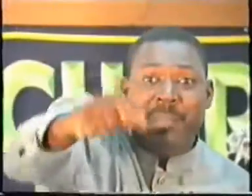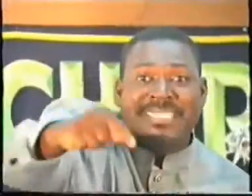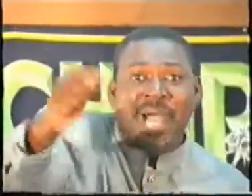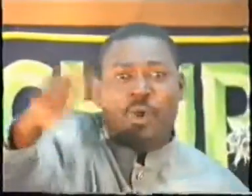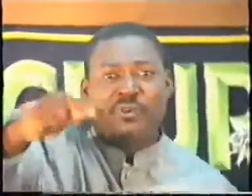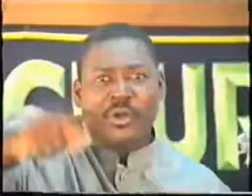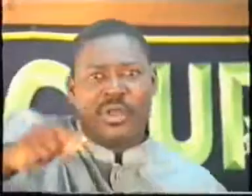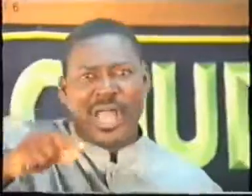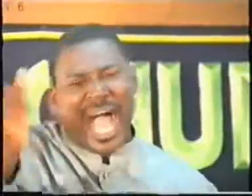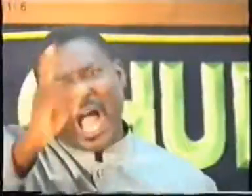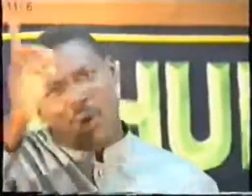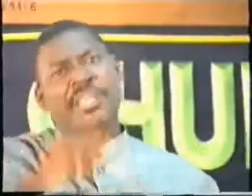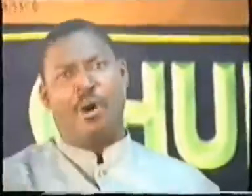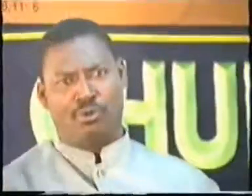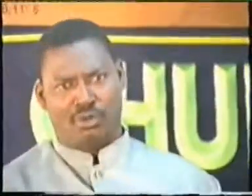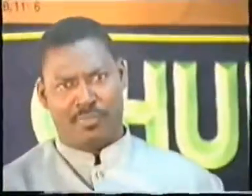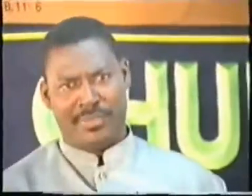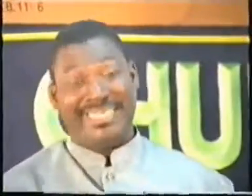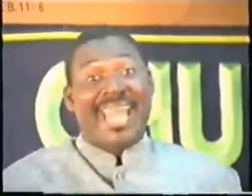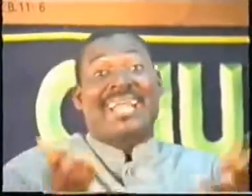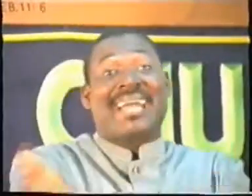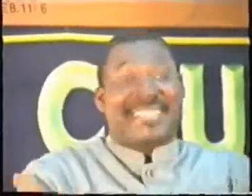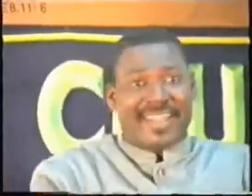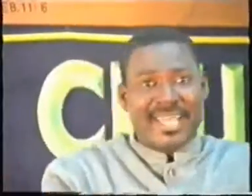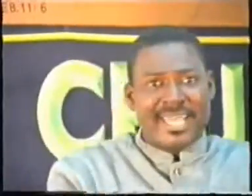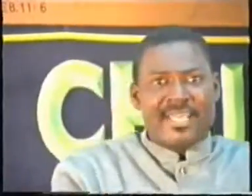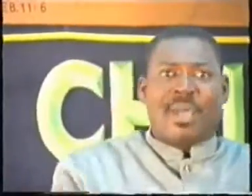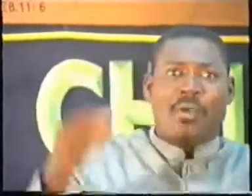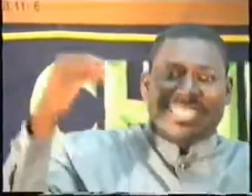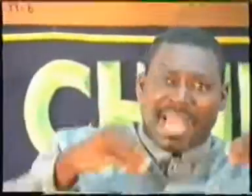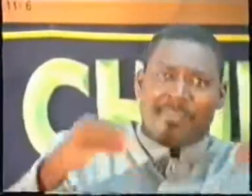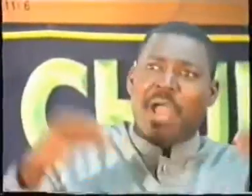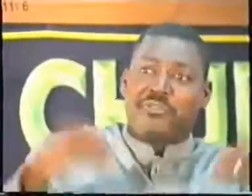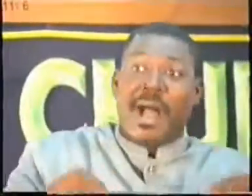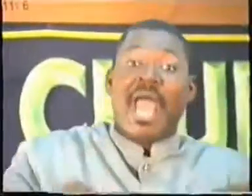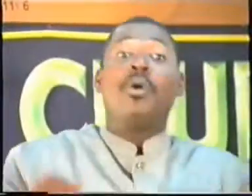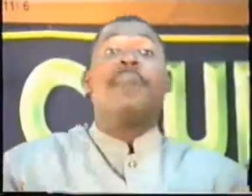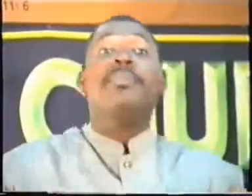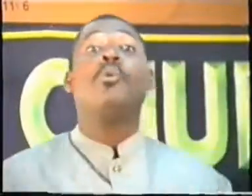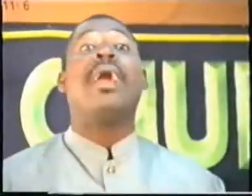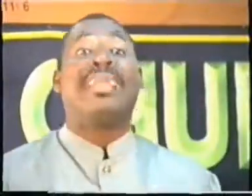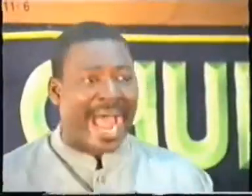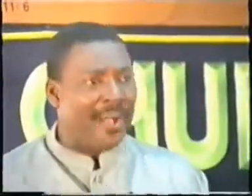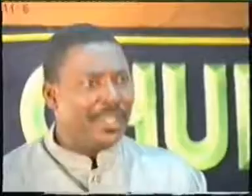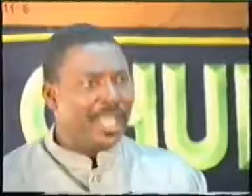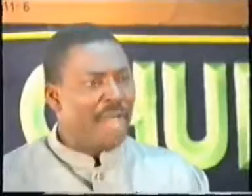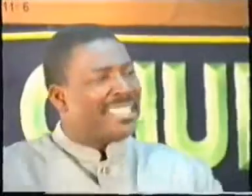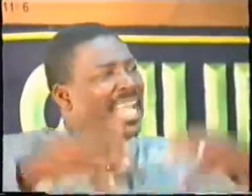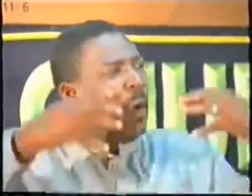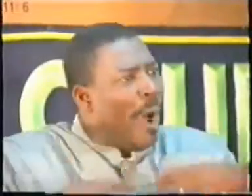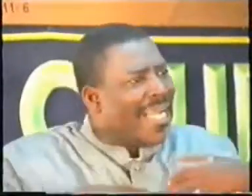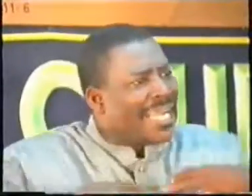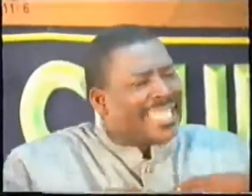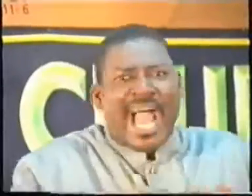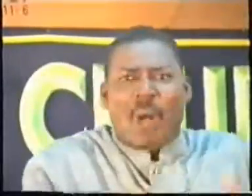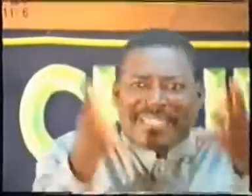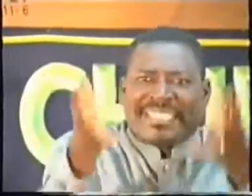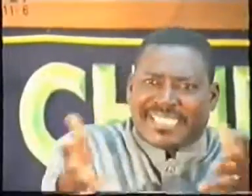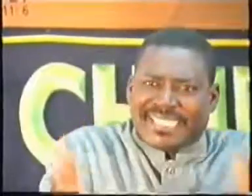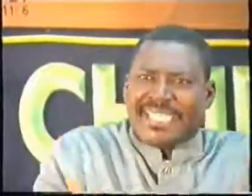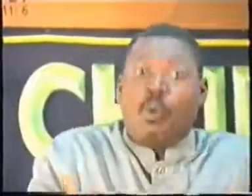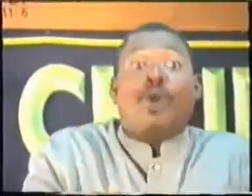nyina be masa ankrofo no ah wani na wo so. Yeah, yeah, can say. So what is the cabbage ya juma ewo nyamimu ena? It has say ya one kasa